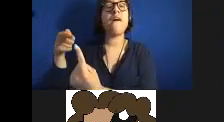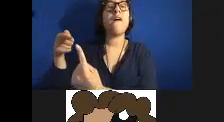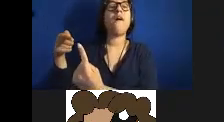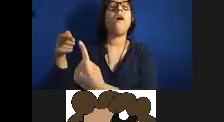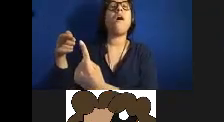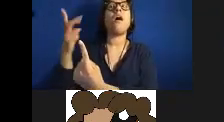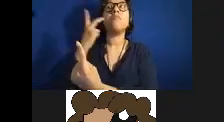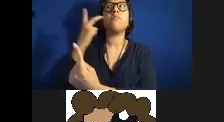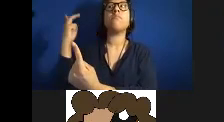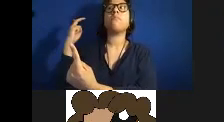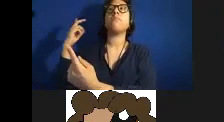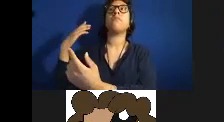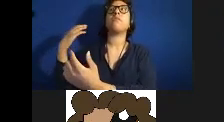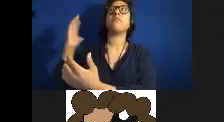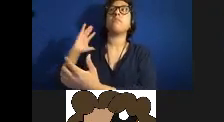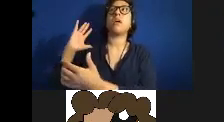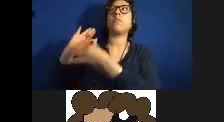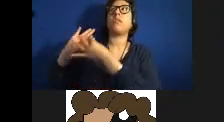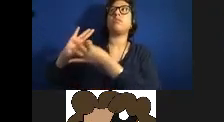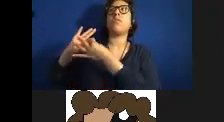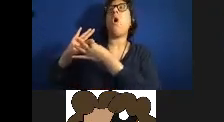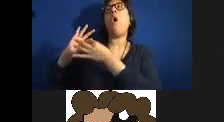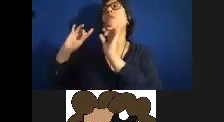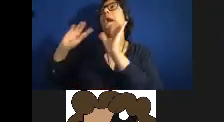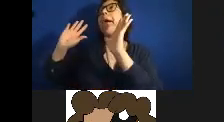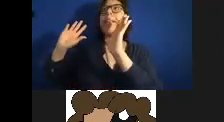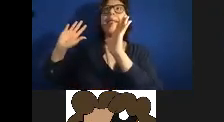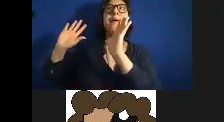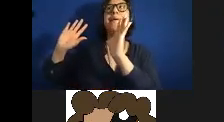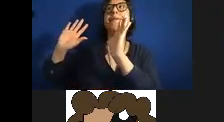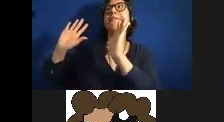relationships was that, you know, violence is what got things done.